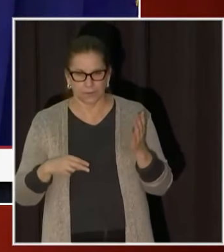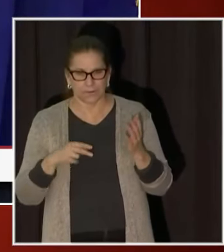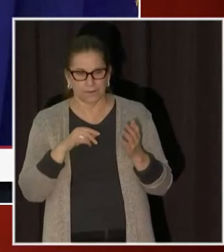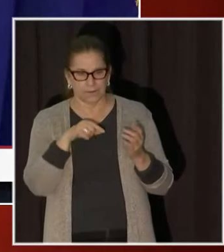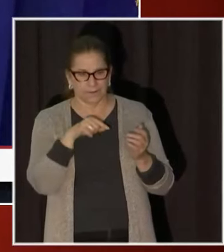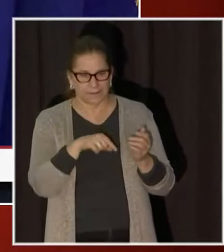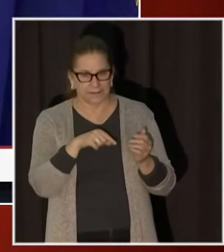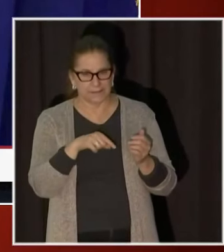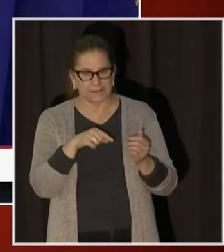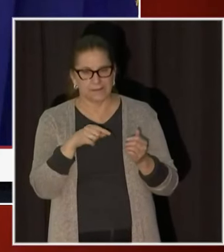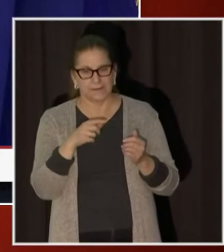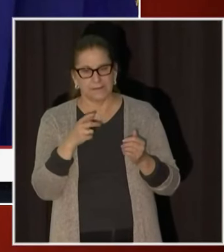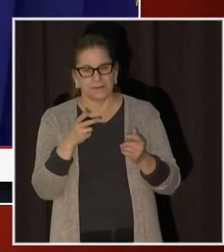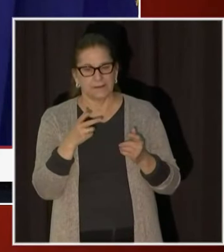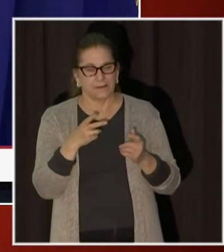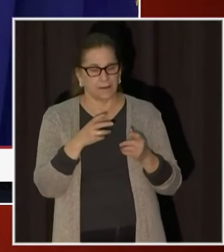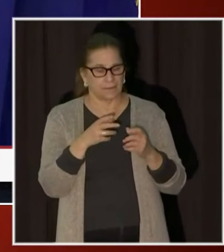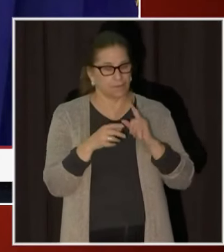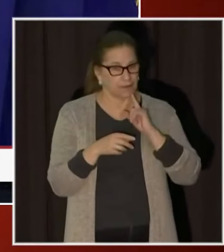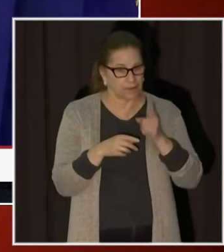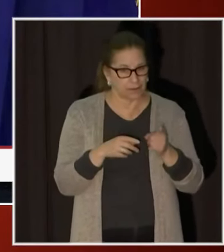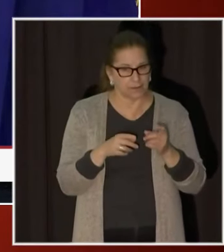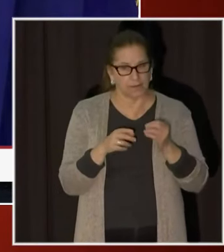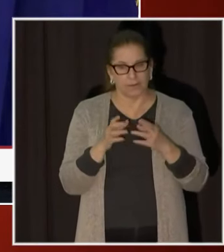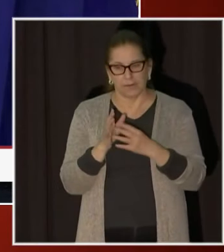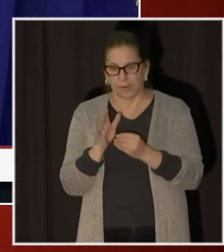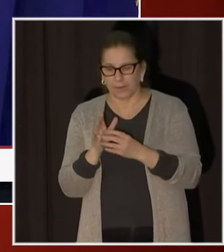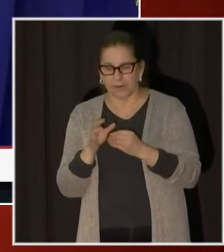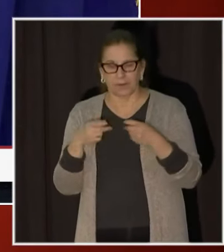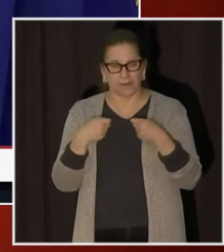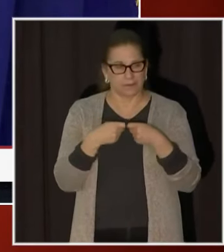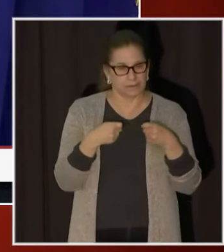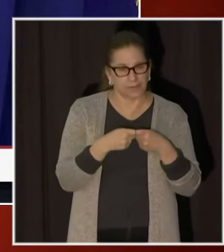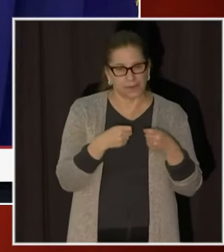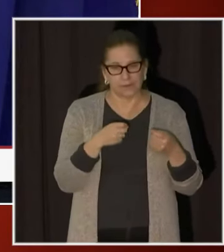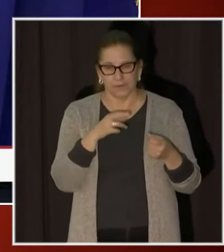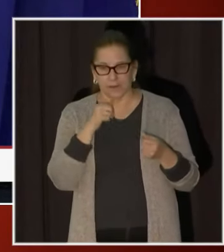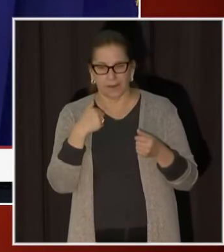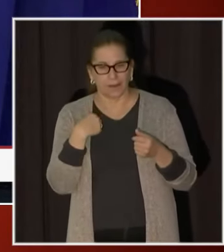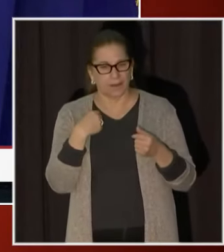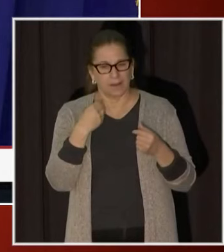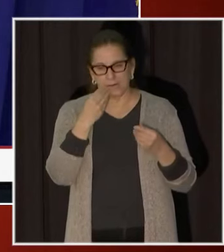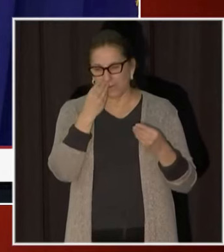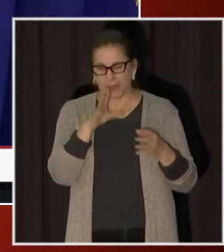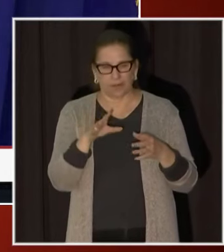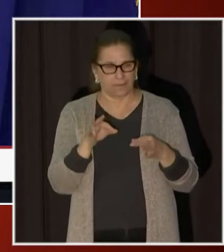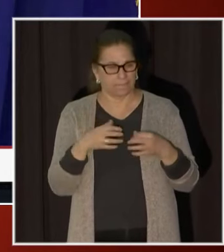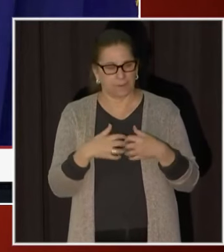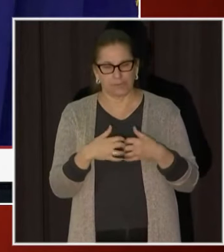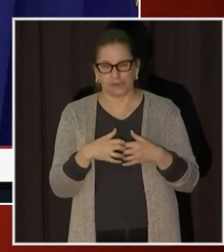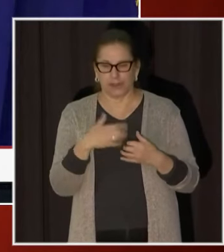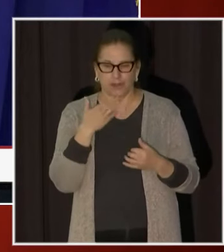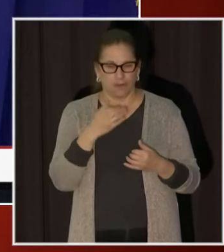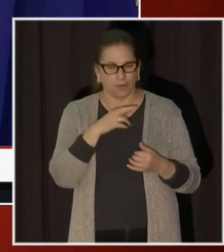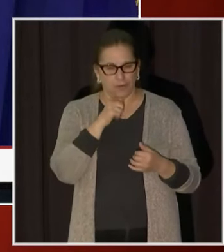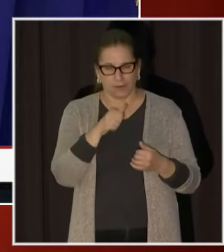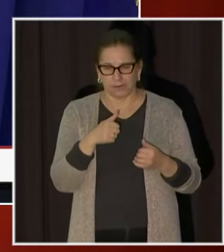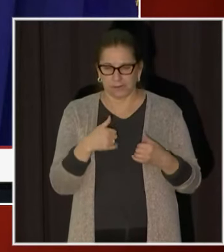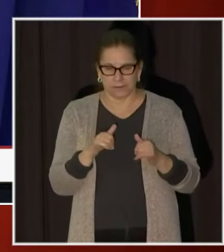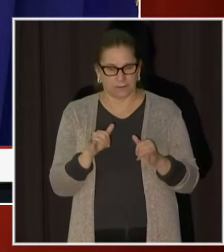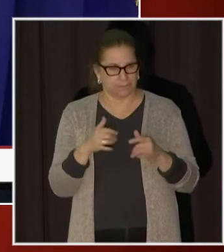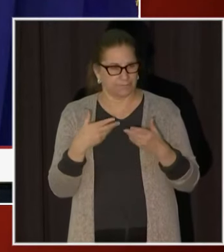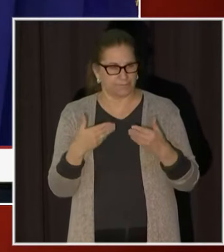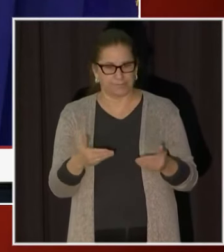gets copied or transmitted electronically, I don't care how good the machine is, there is some degradation of